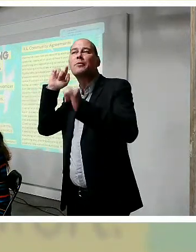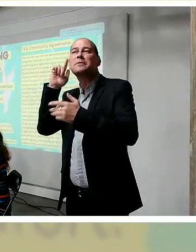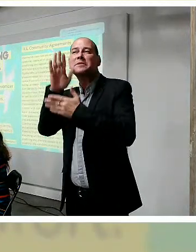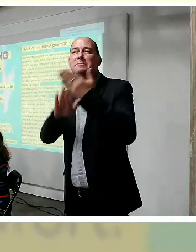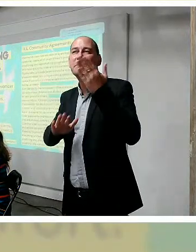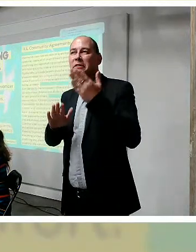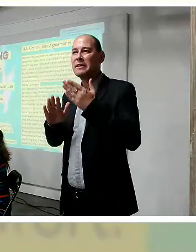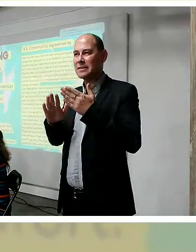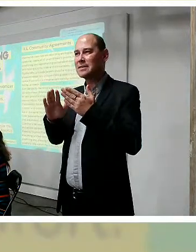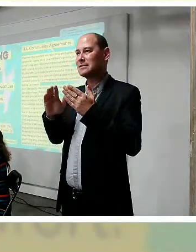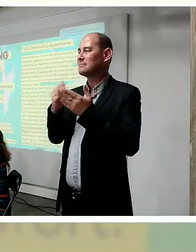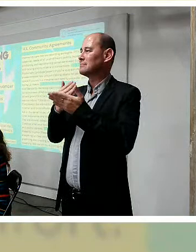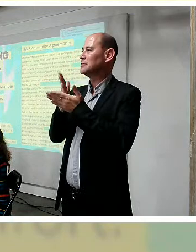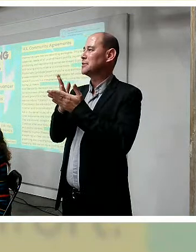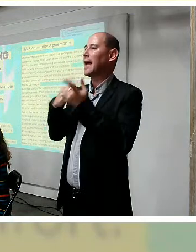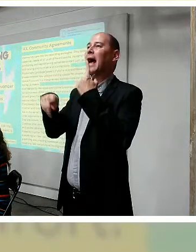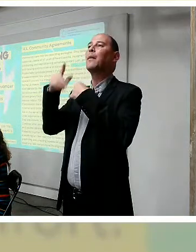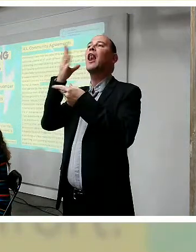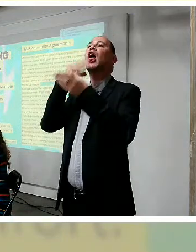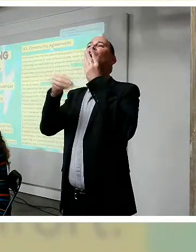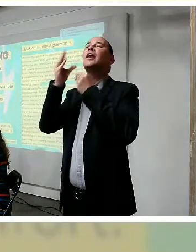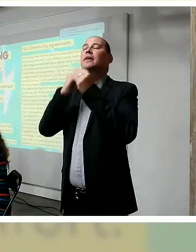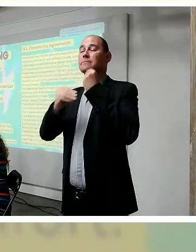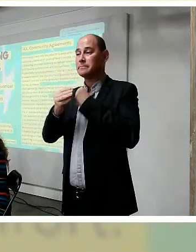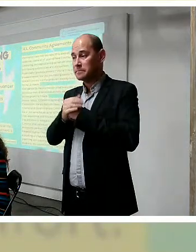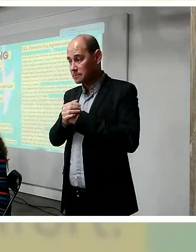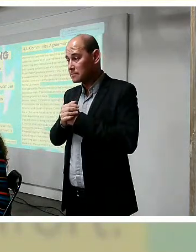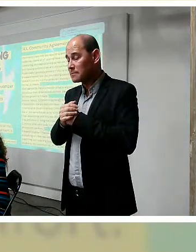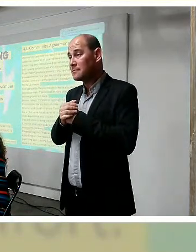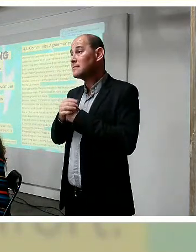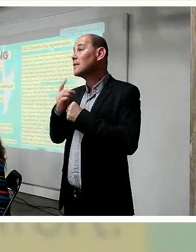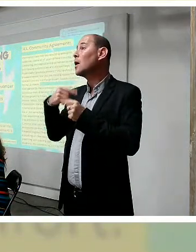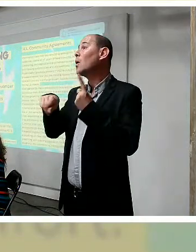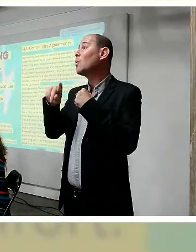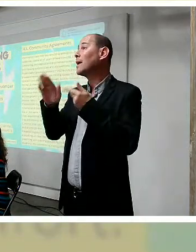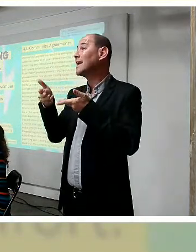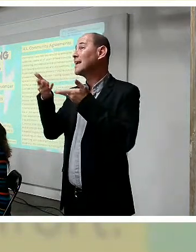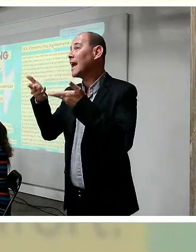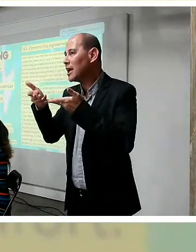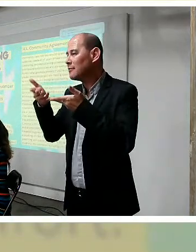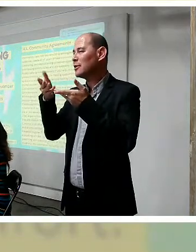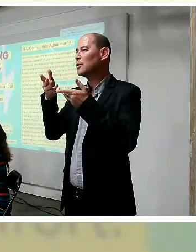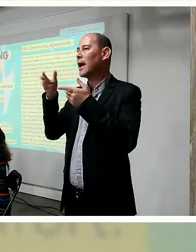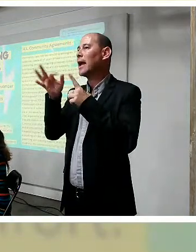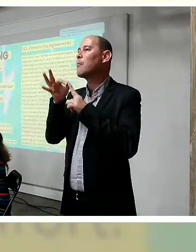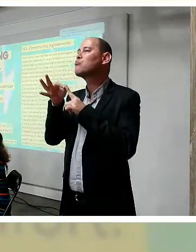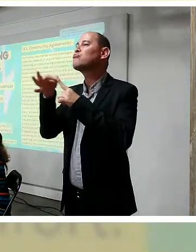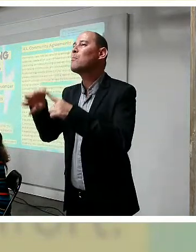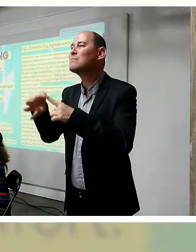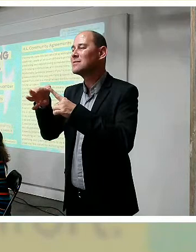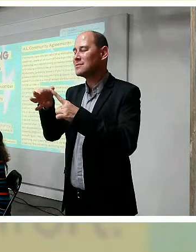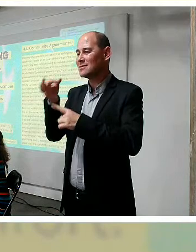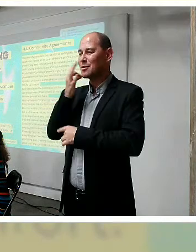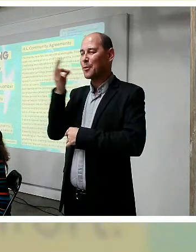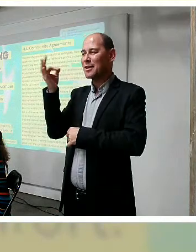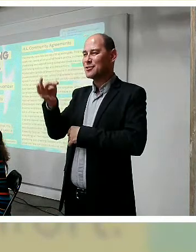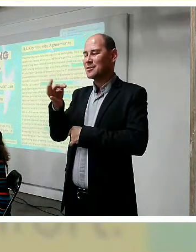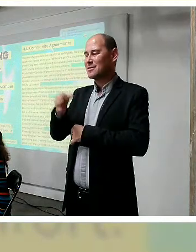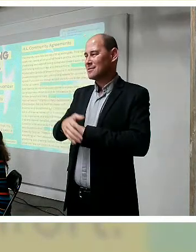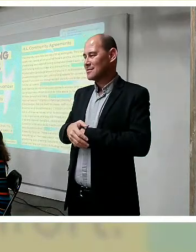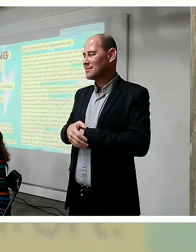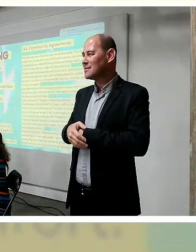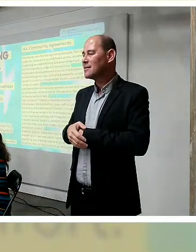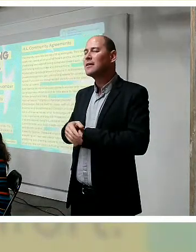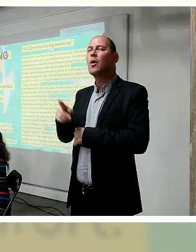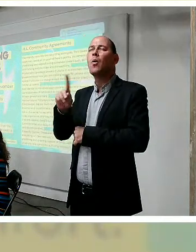our learnings, I suppose. So we gave you a prompt, you may or may not have thought about it, that's fine, about what